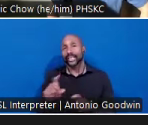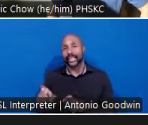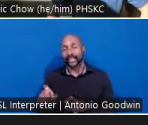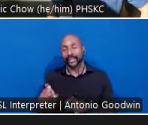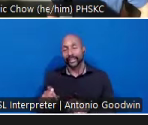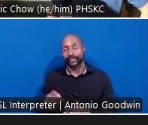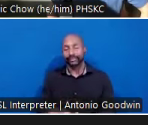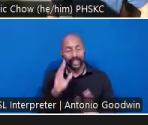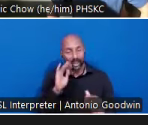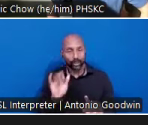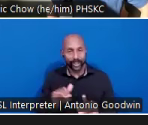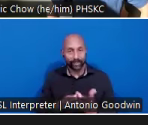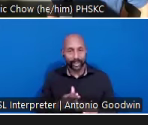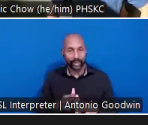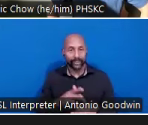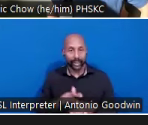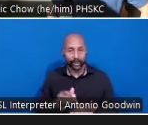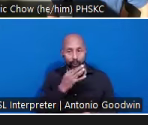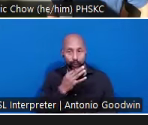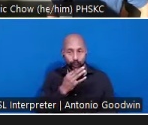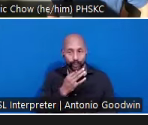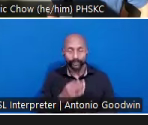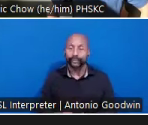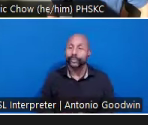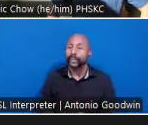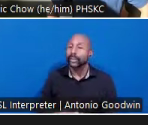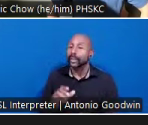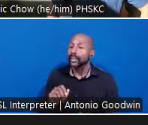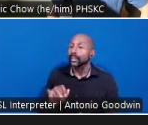I see a hand up. Well, we'll go to the hand.